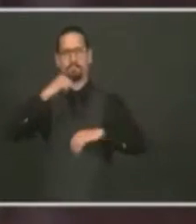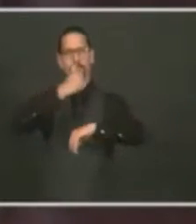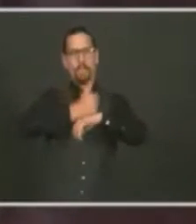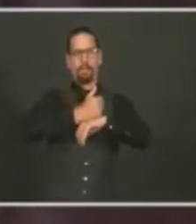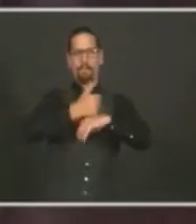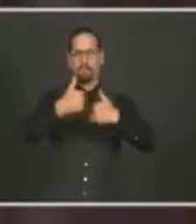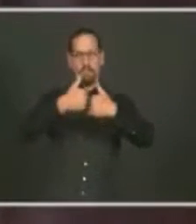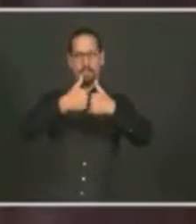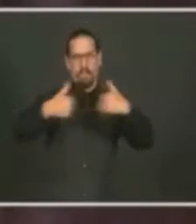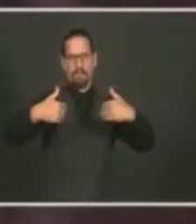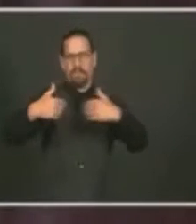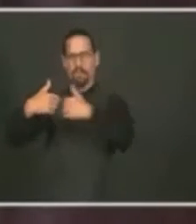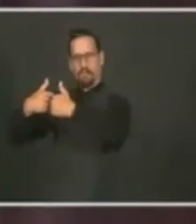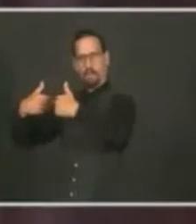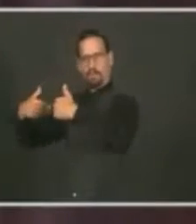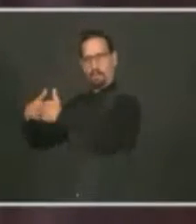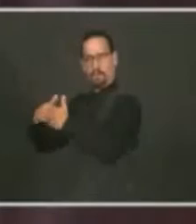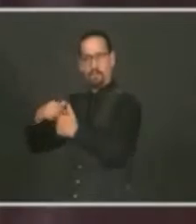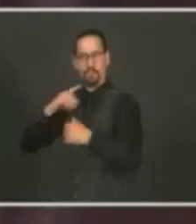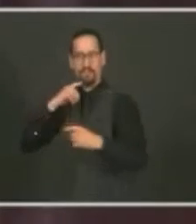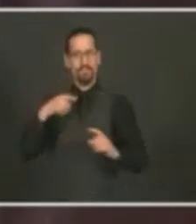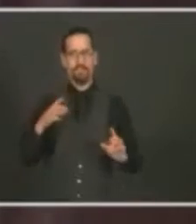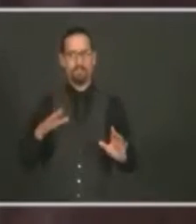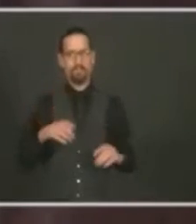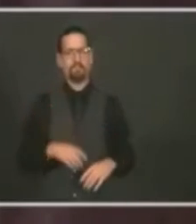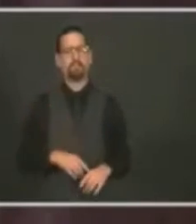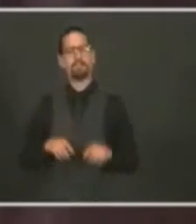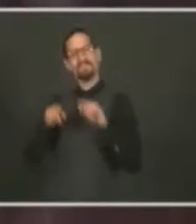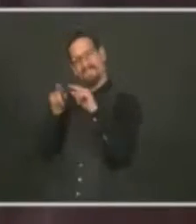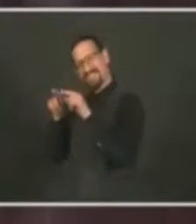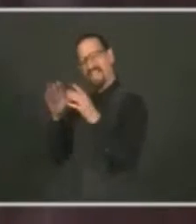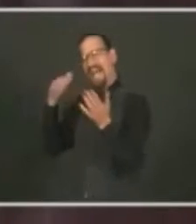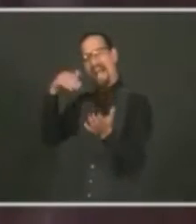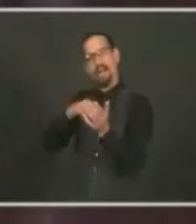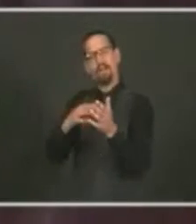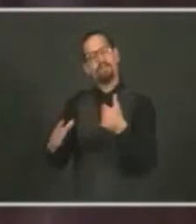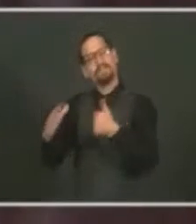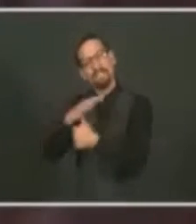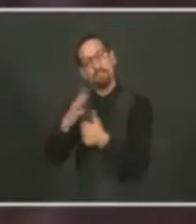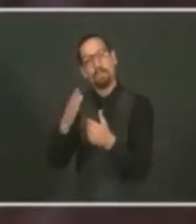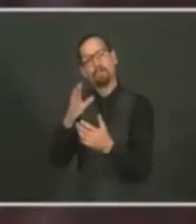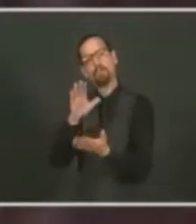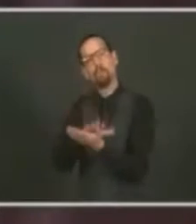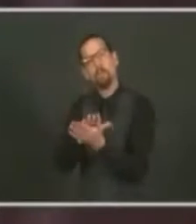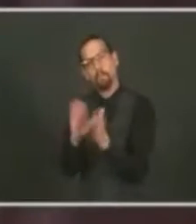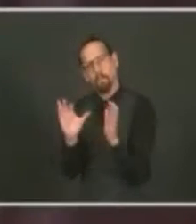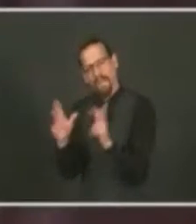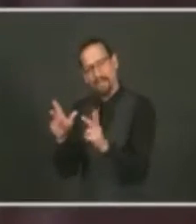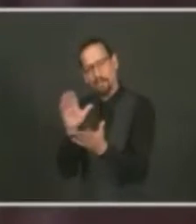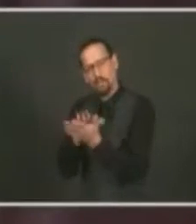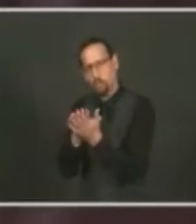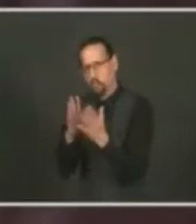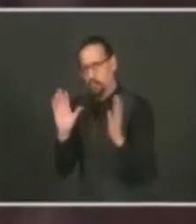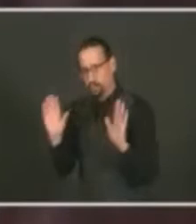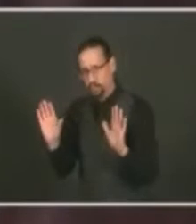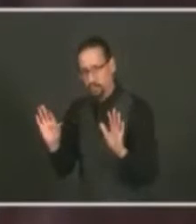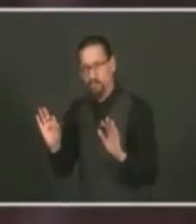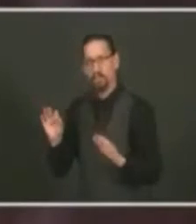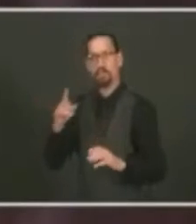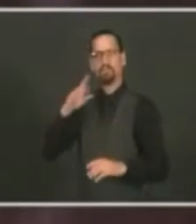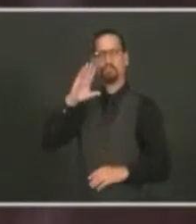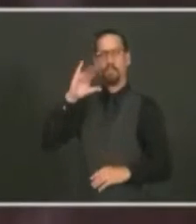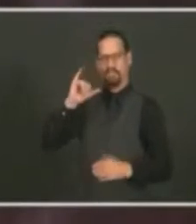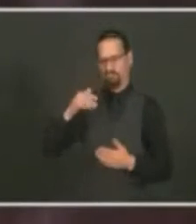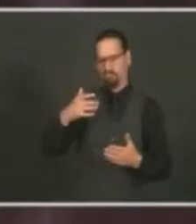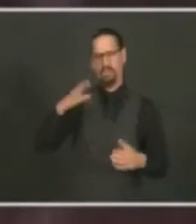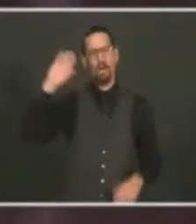school. The next big hurdle is the week after Columbus Day, getting everybody in school. Then we'll give ourselves a little time,